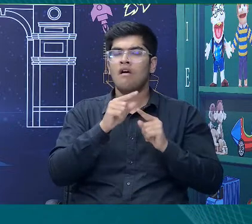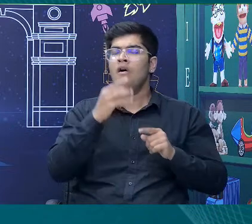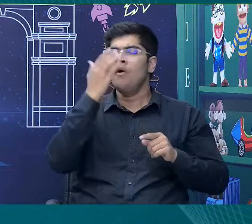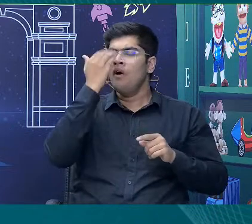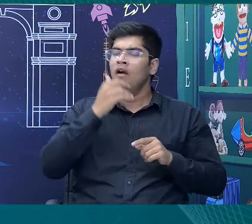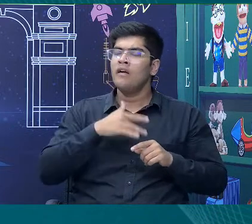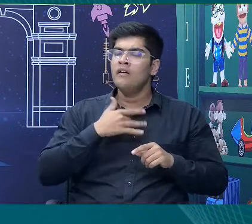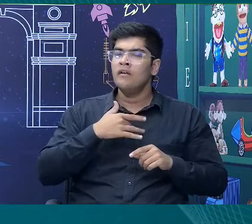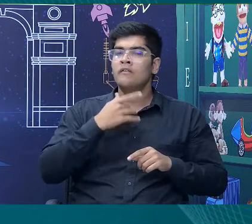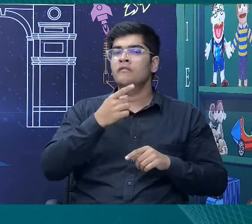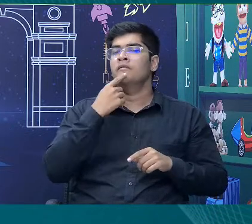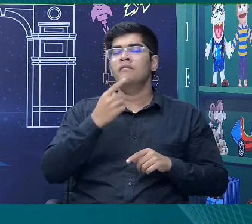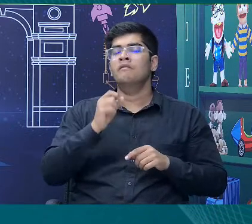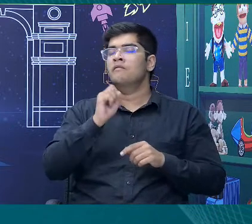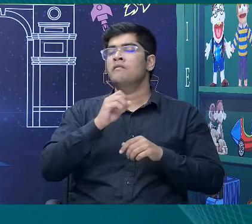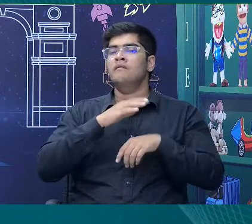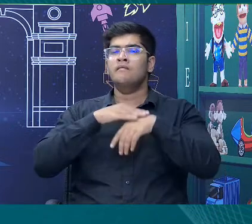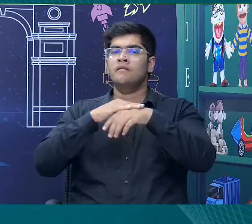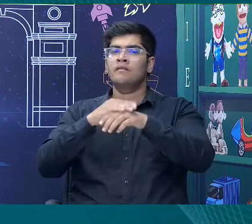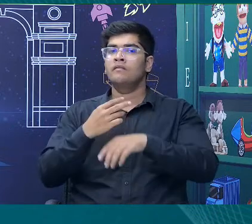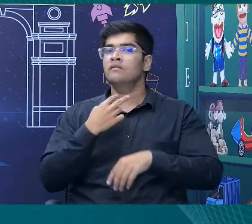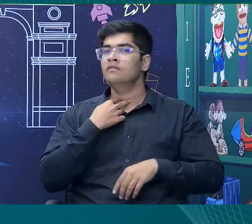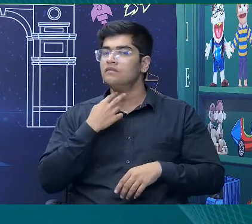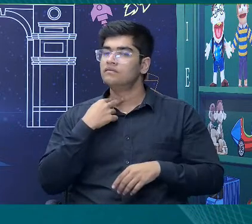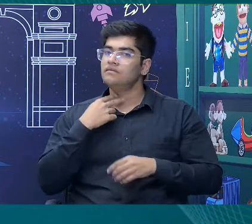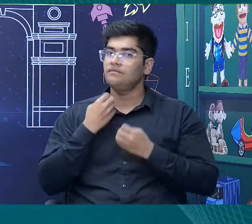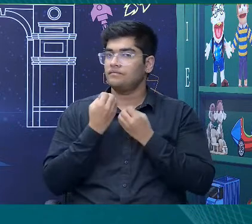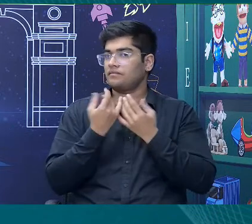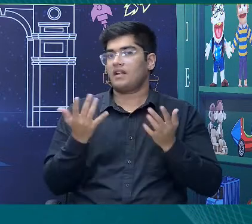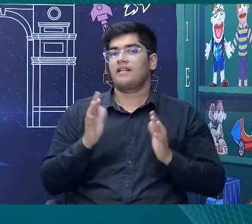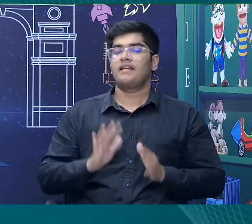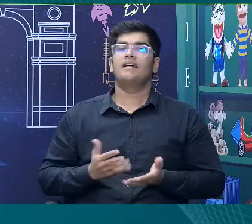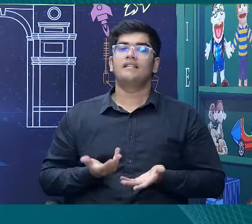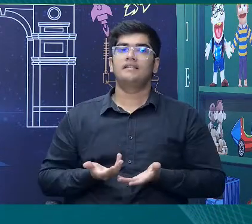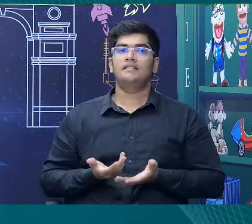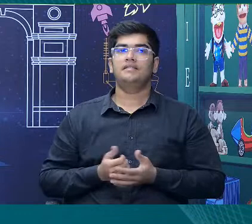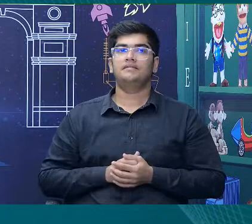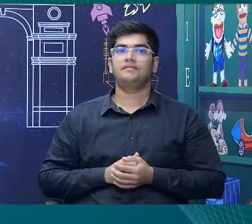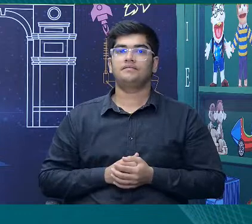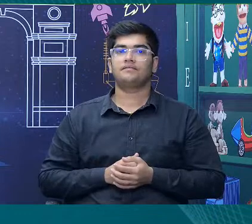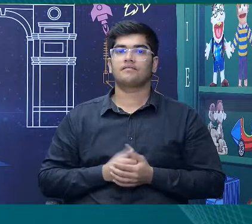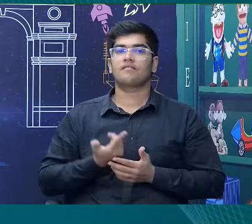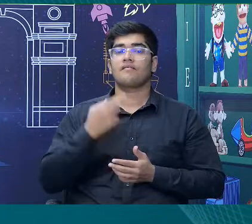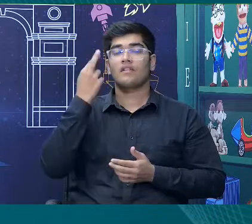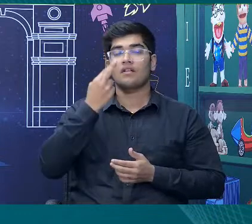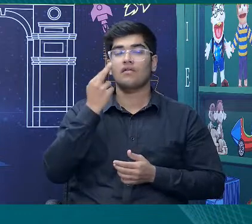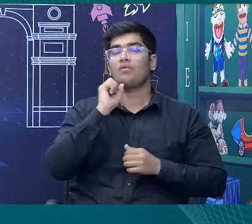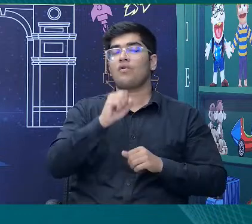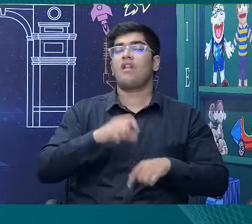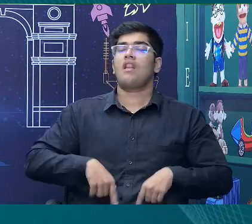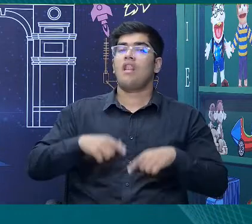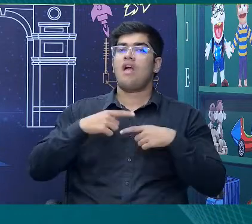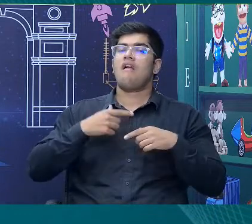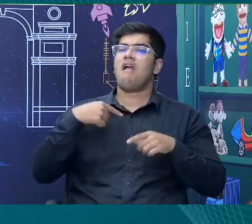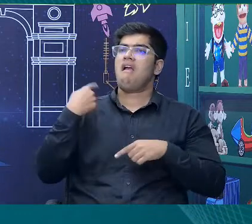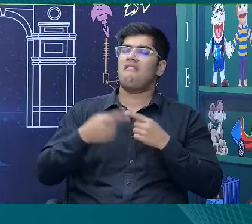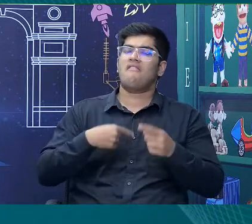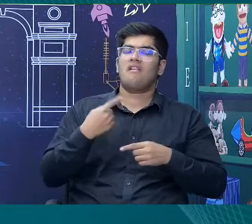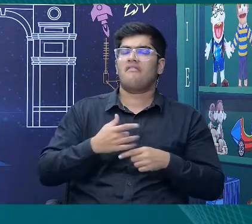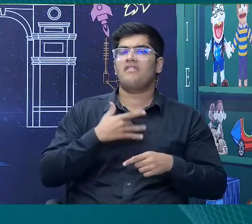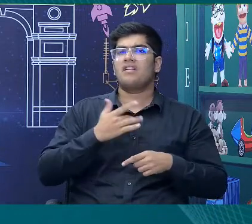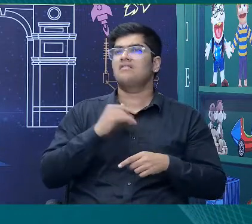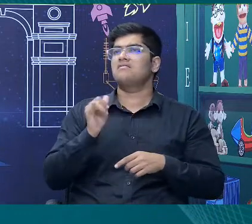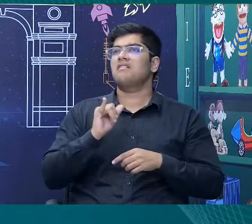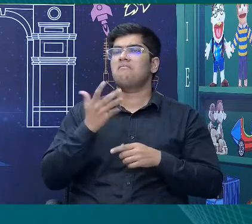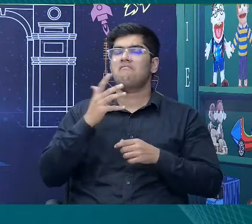Okay. Somebody who is happy and well provided for may not feel that way. It is because he lives in a constant state of deprivation,